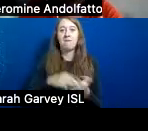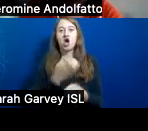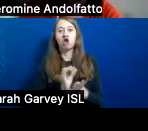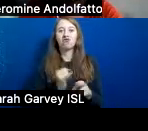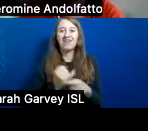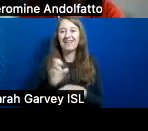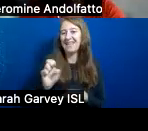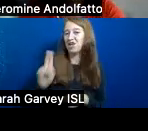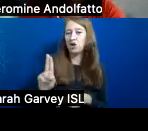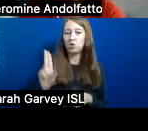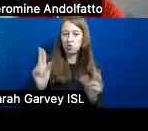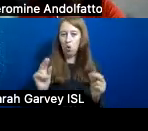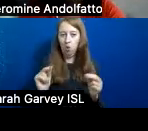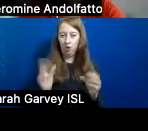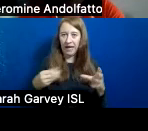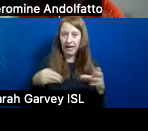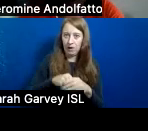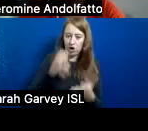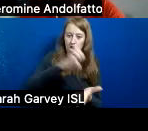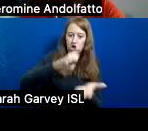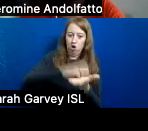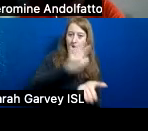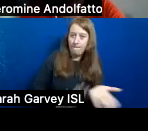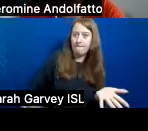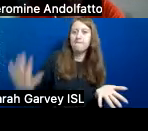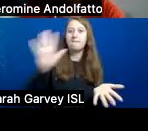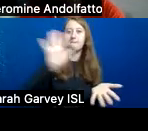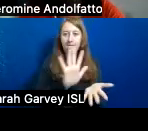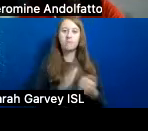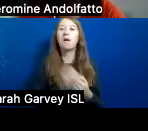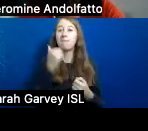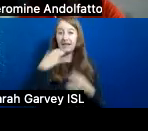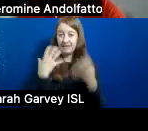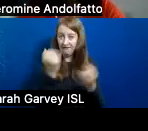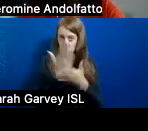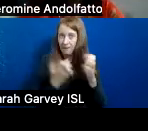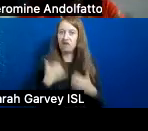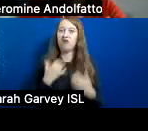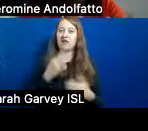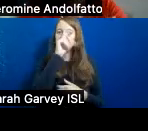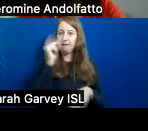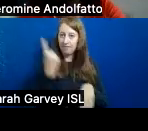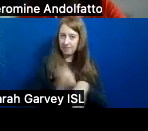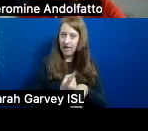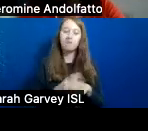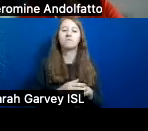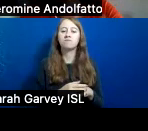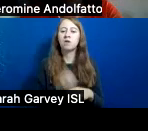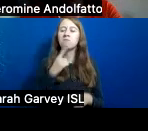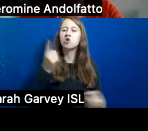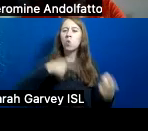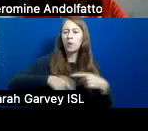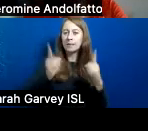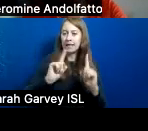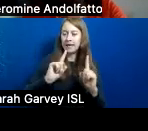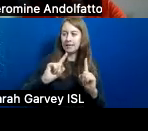also Turkey, because there are also interesting examples to look at. And we use this study both to